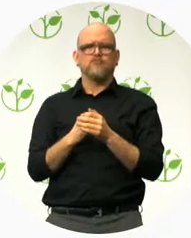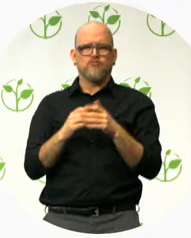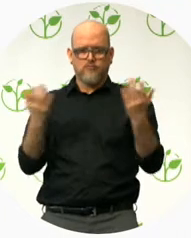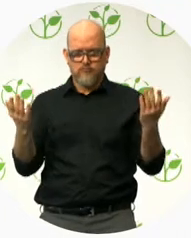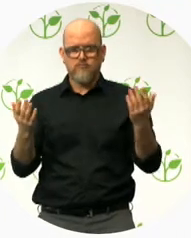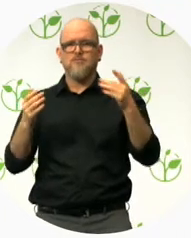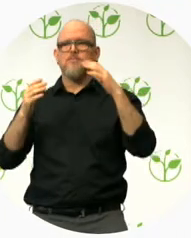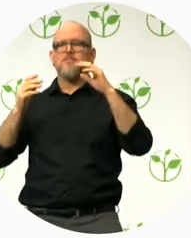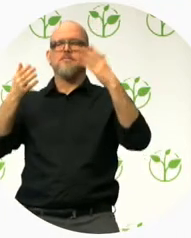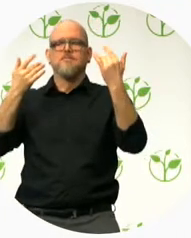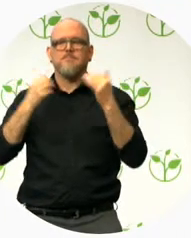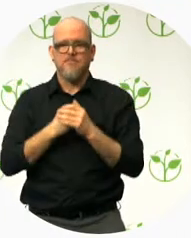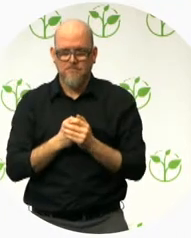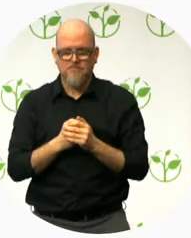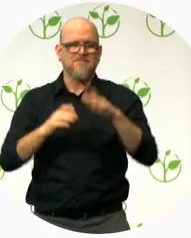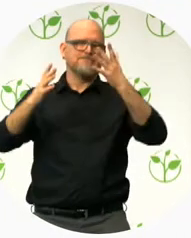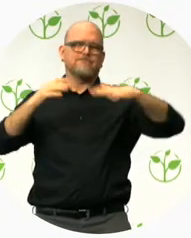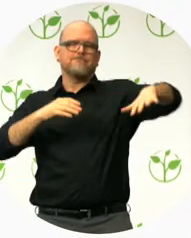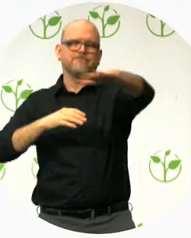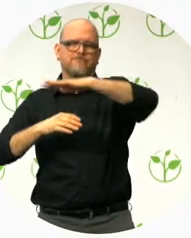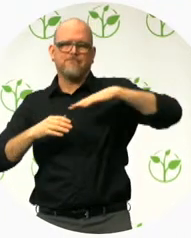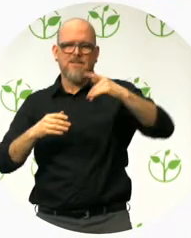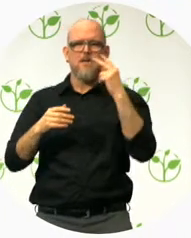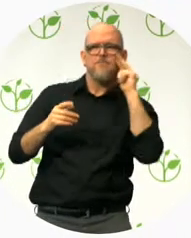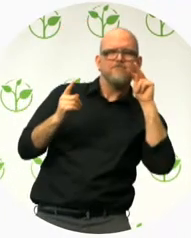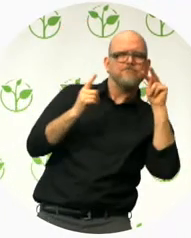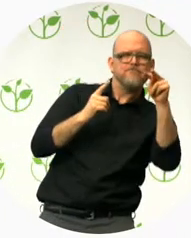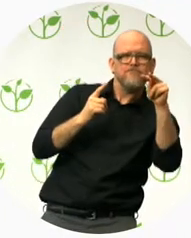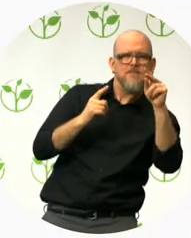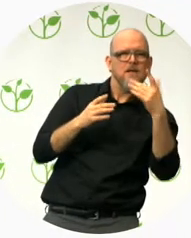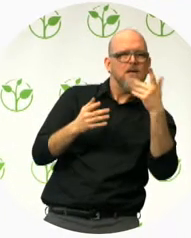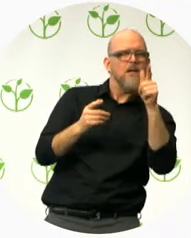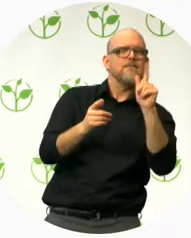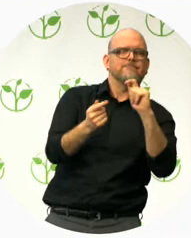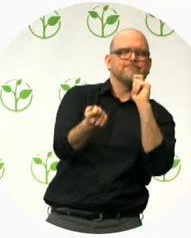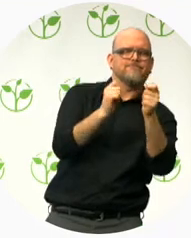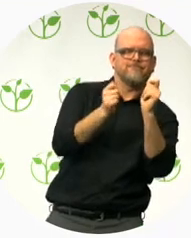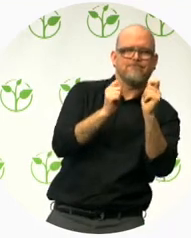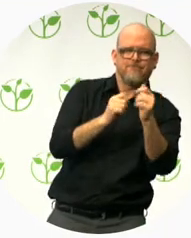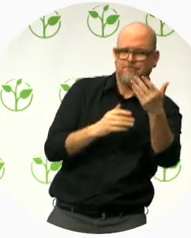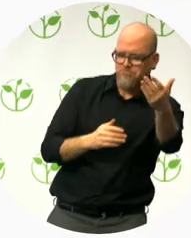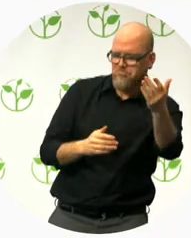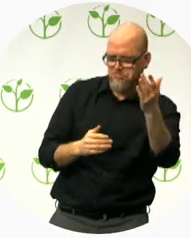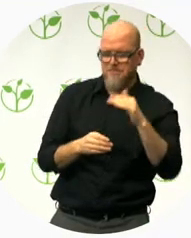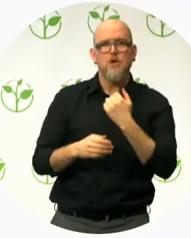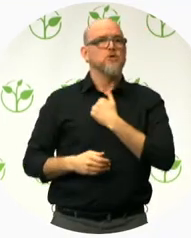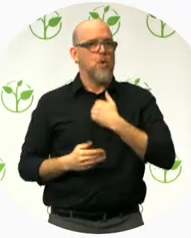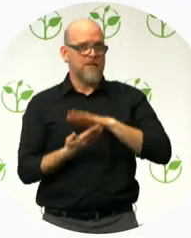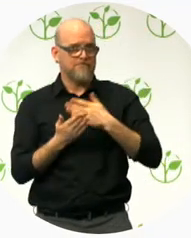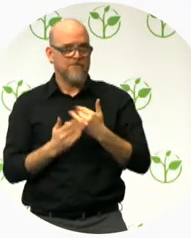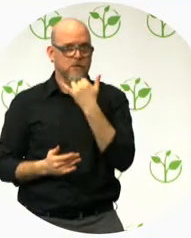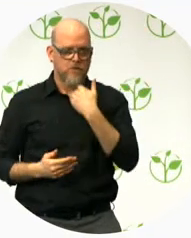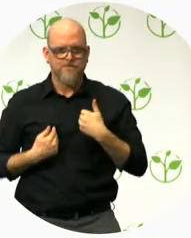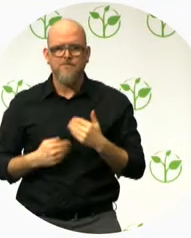sure that both those who live in cities and rural areas benefit of accessibility in all its ways, not only